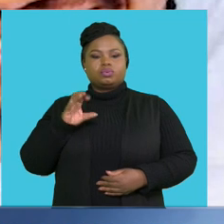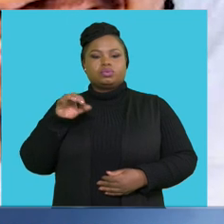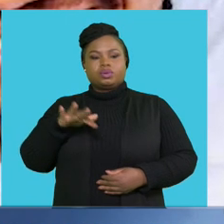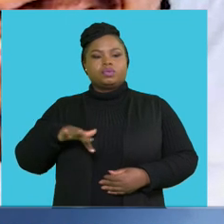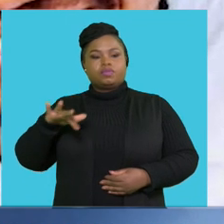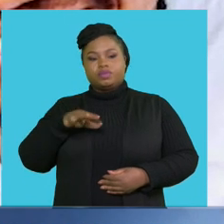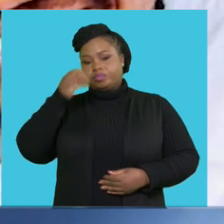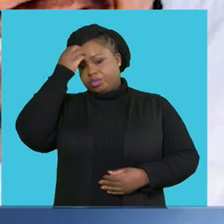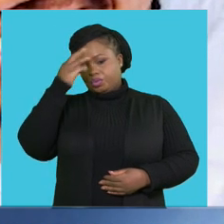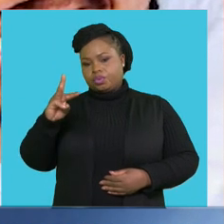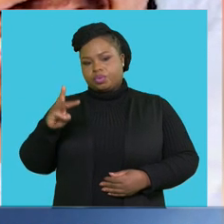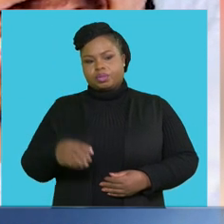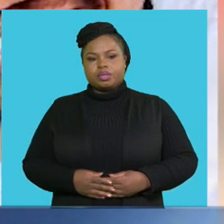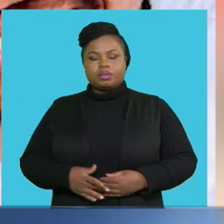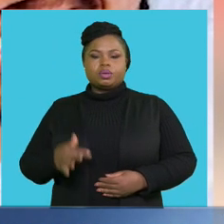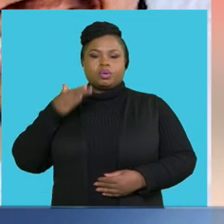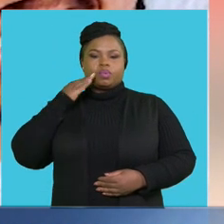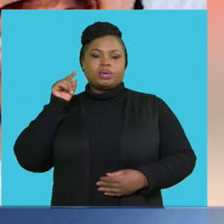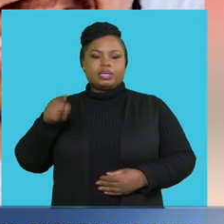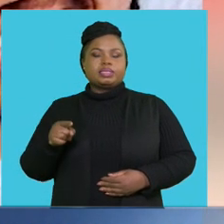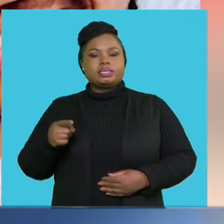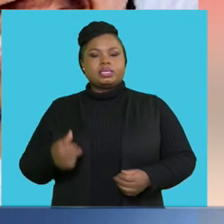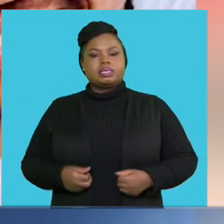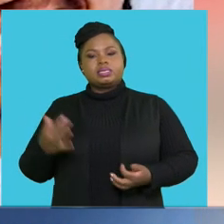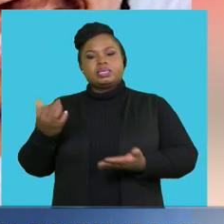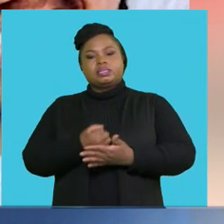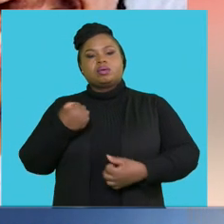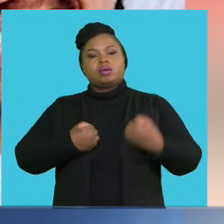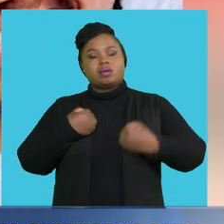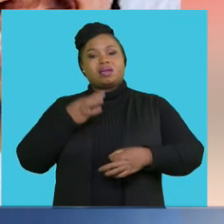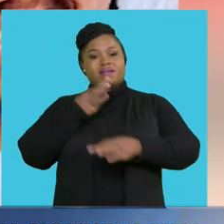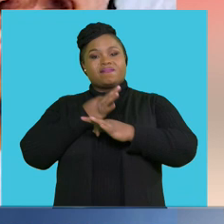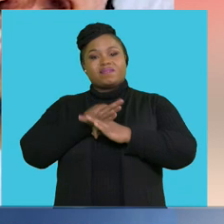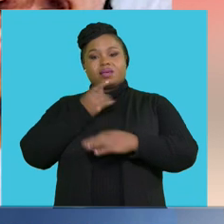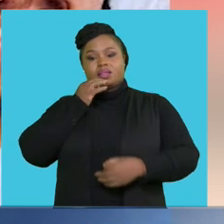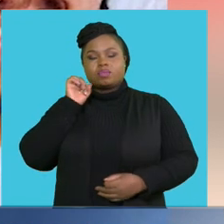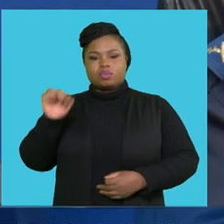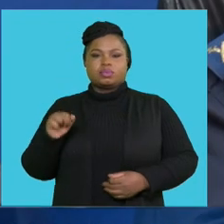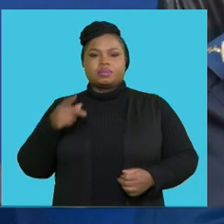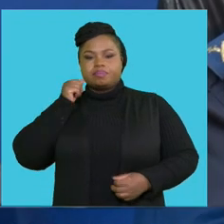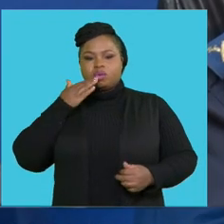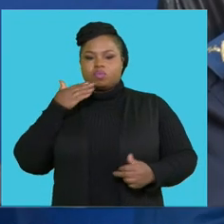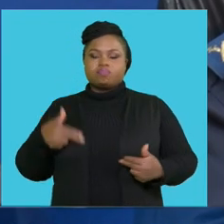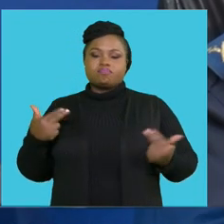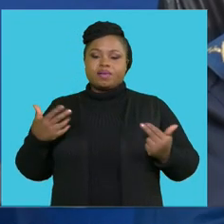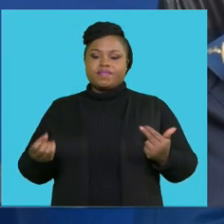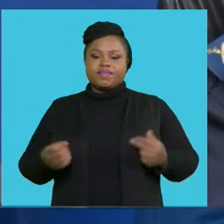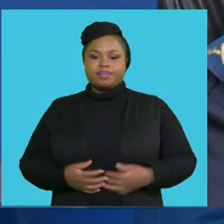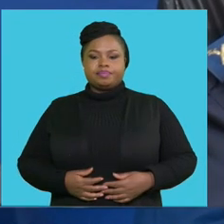kumandla ePitoli ngethuba kuxhwilwa isithuthi sikatata wakhe ngamadoda axhobileyo.